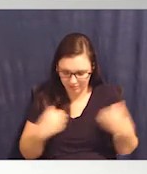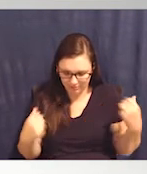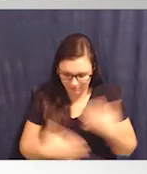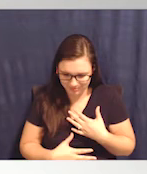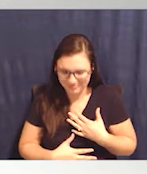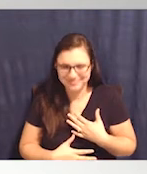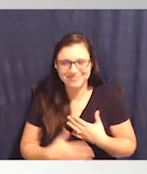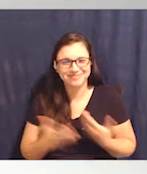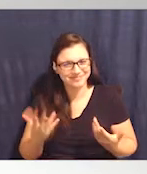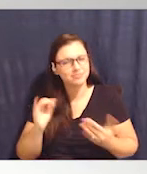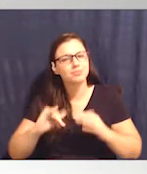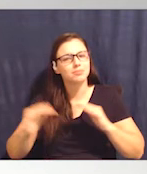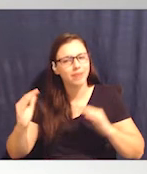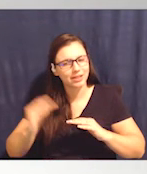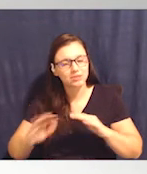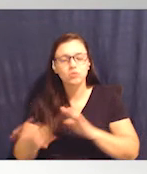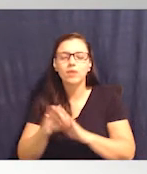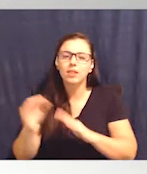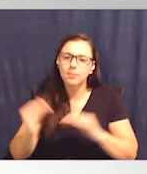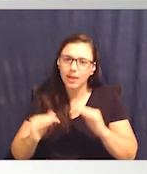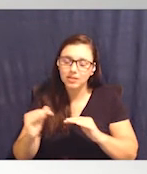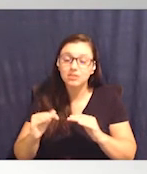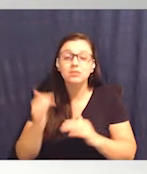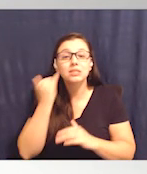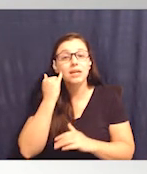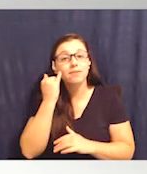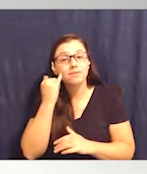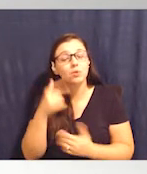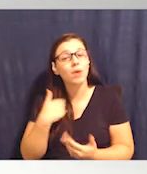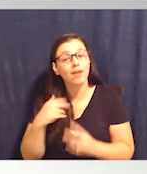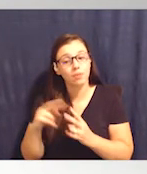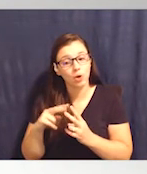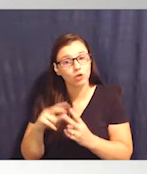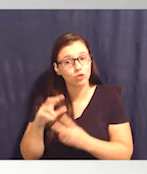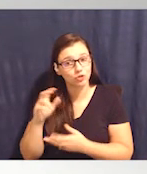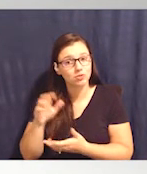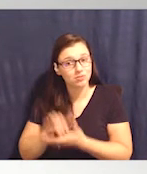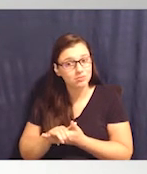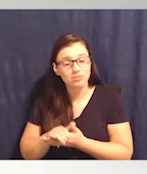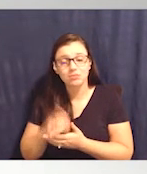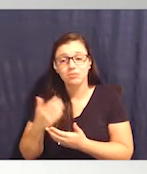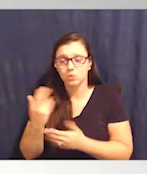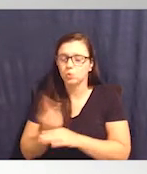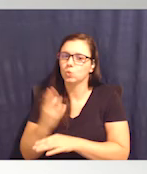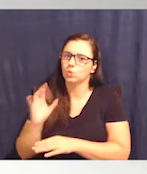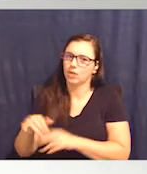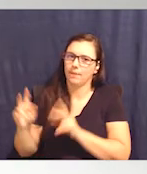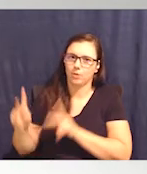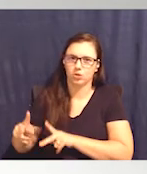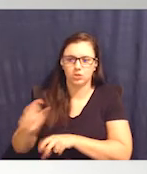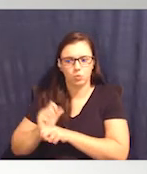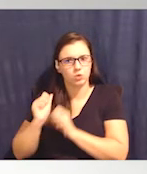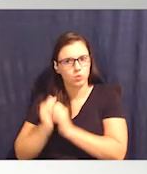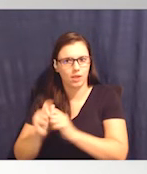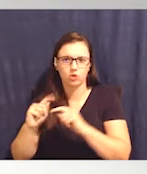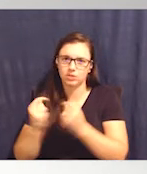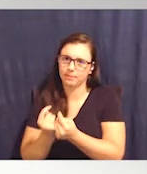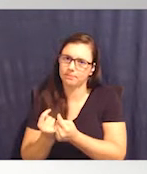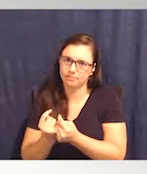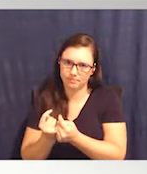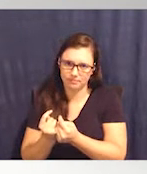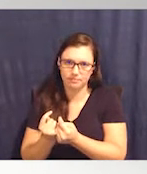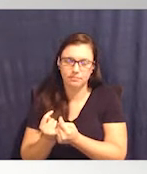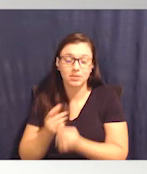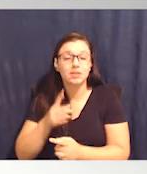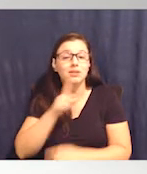those balances. Trust. If you've got a partner, use that partner. Work together as a team. Single moms, single dads, I know it's a